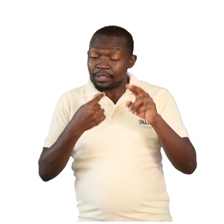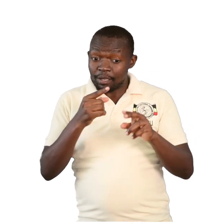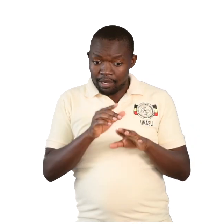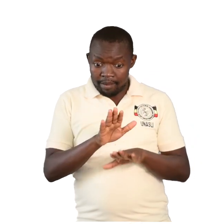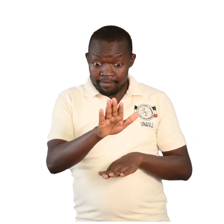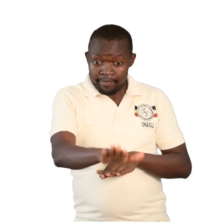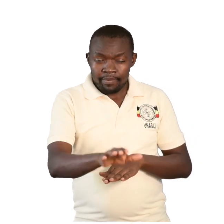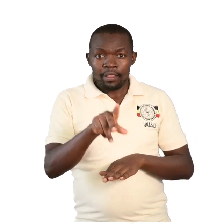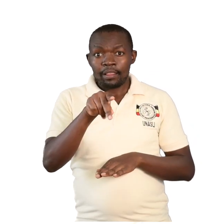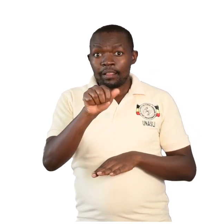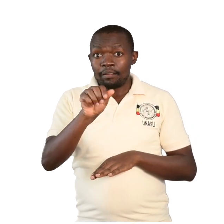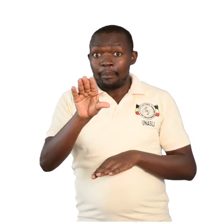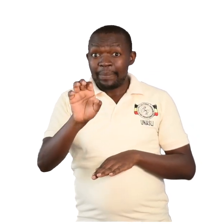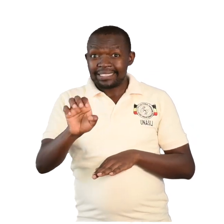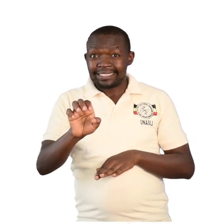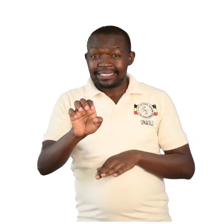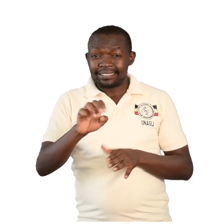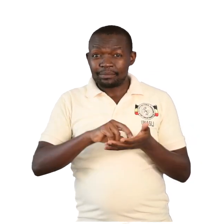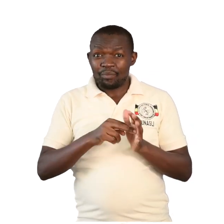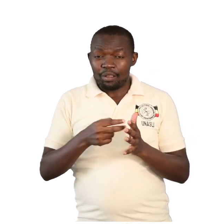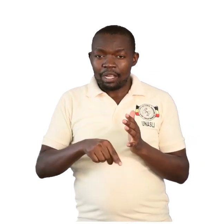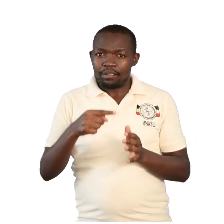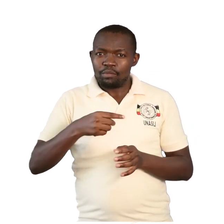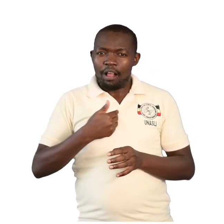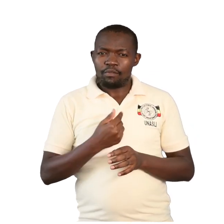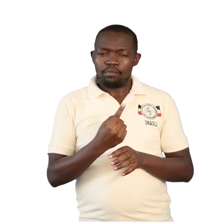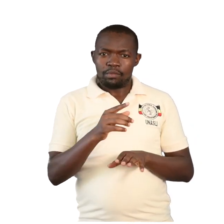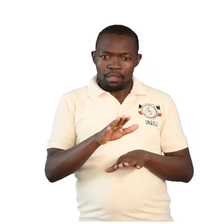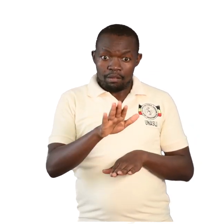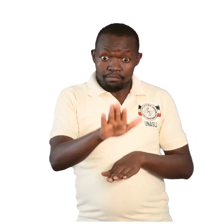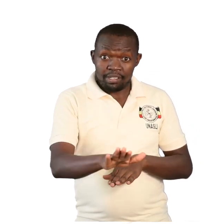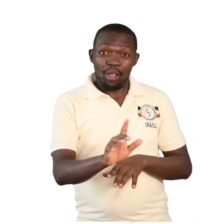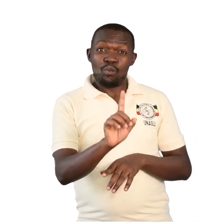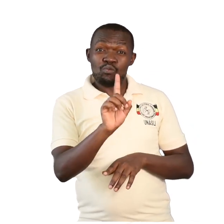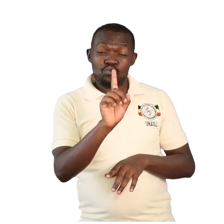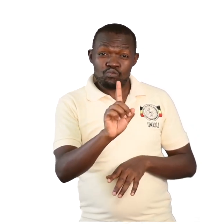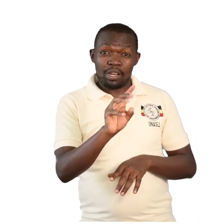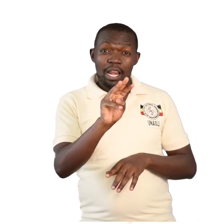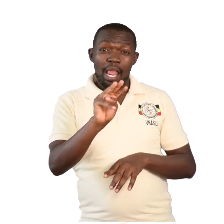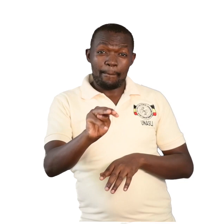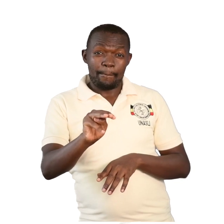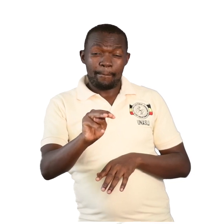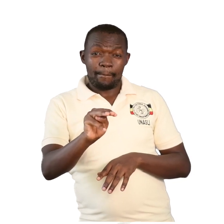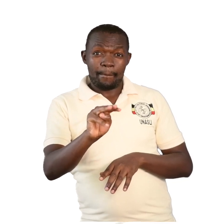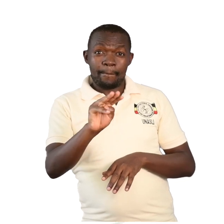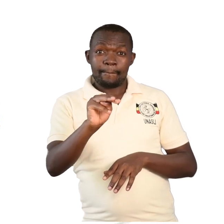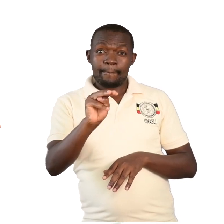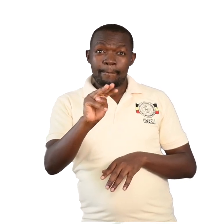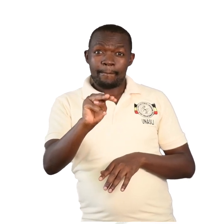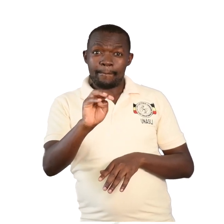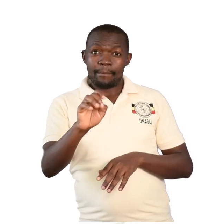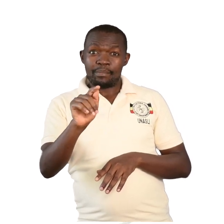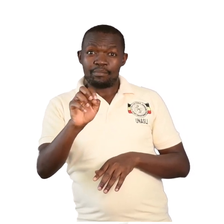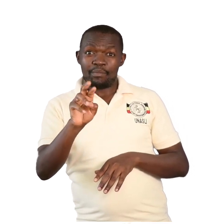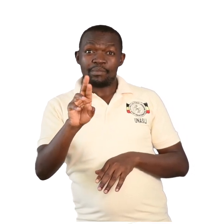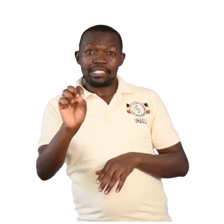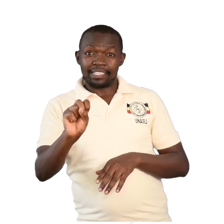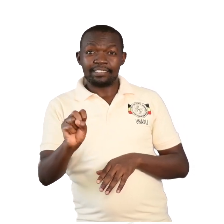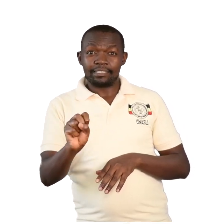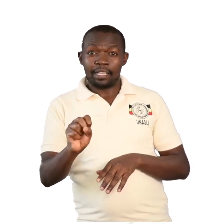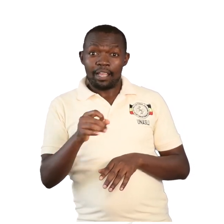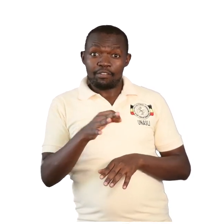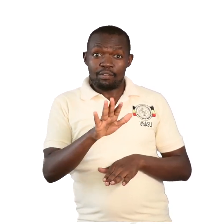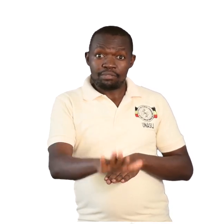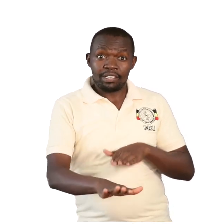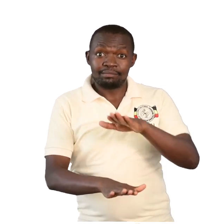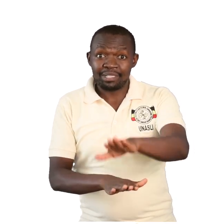1 pace is approximately to 1 meter. Now, your 2 paces will be approximate to 2 meters.